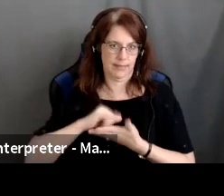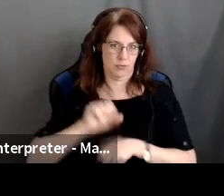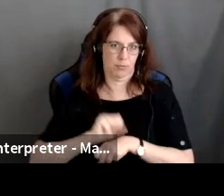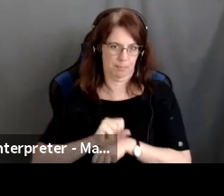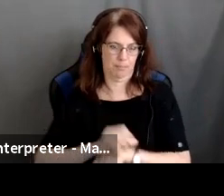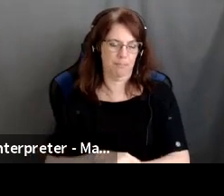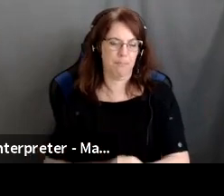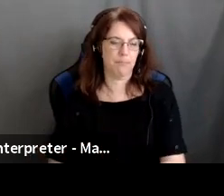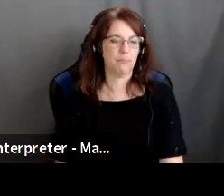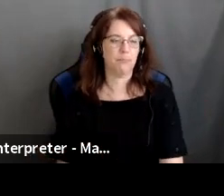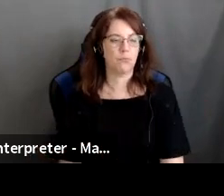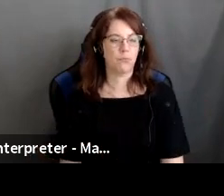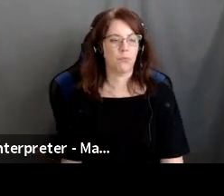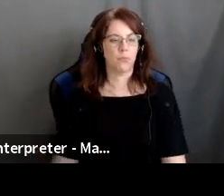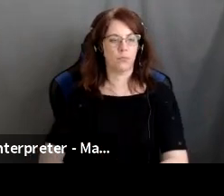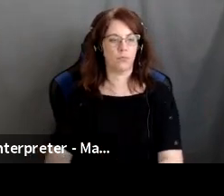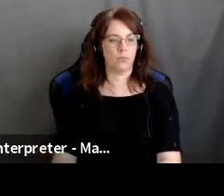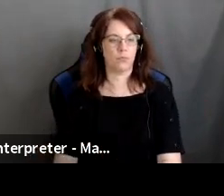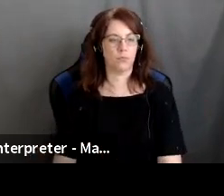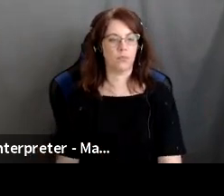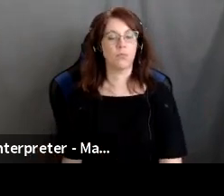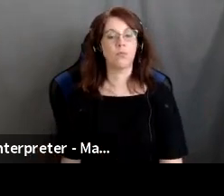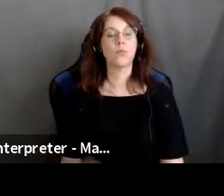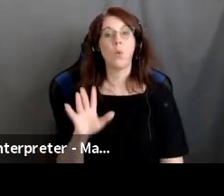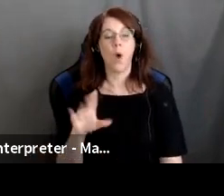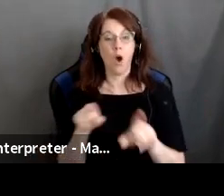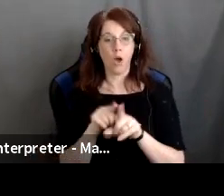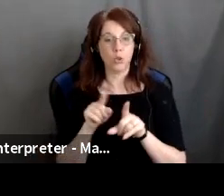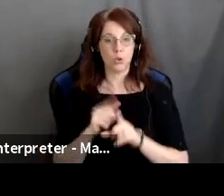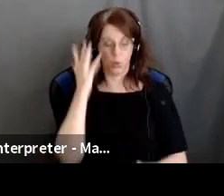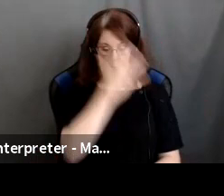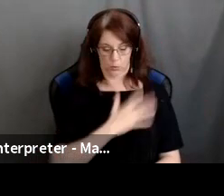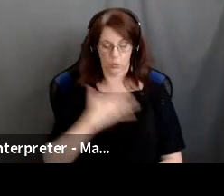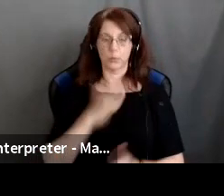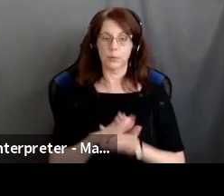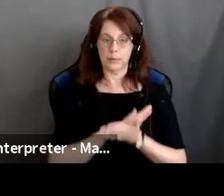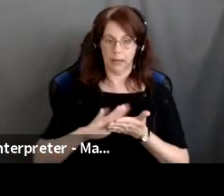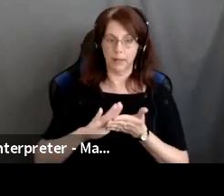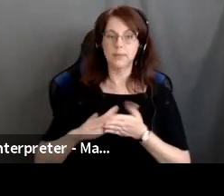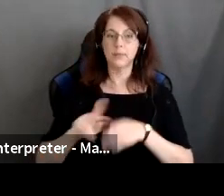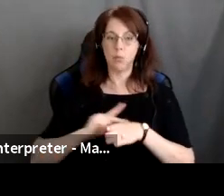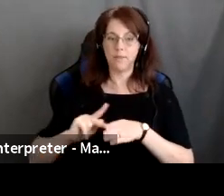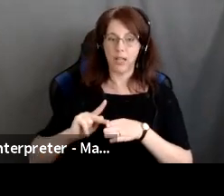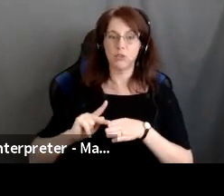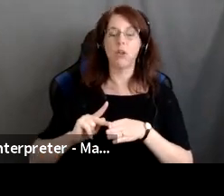So if they want to, and also they want to make sure their appearance is nice and professional.